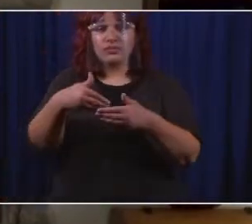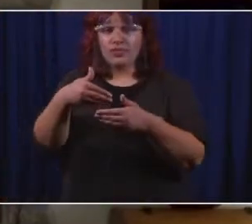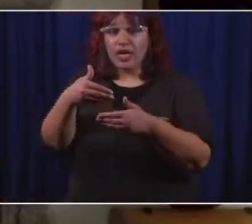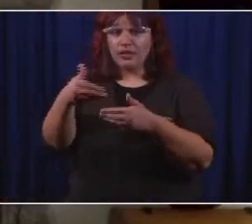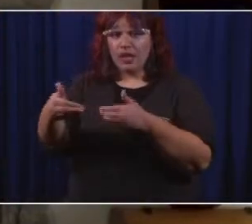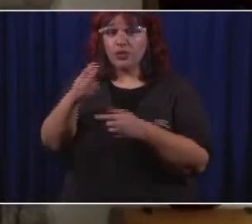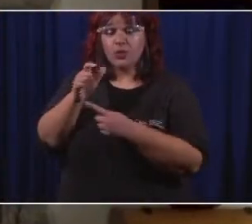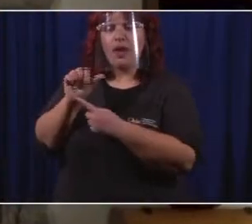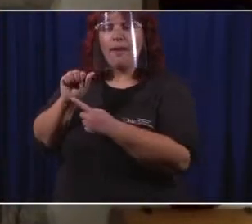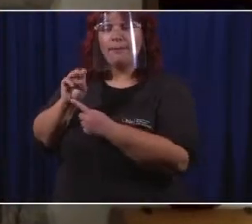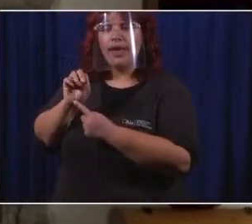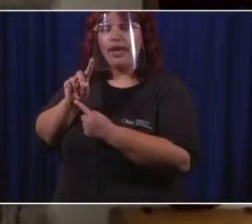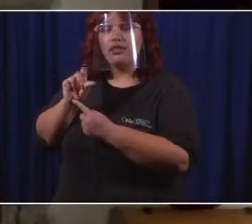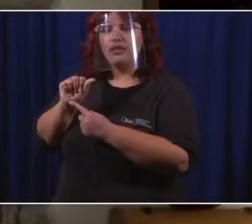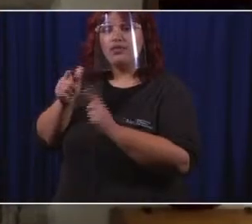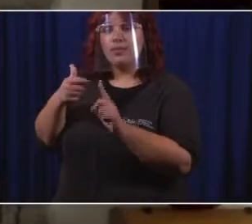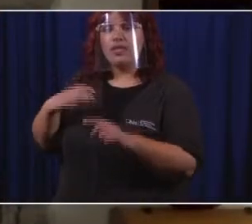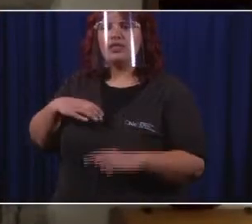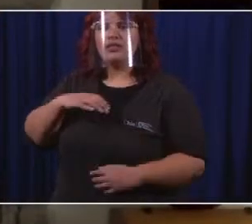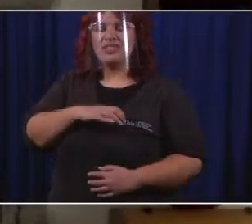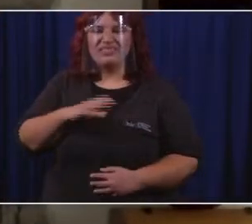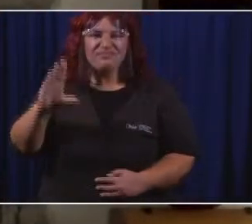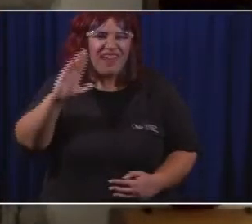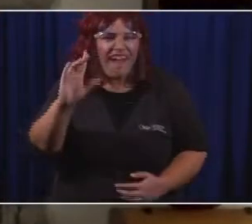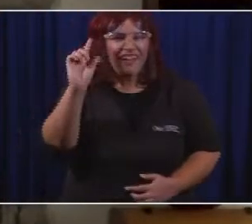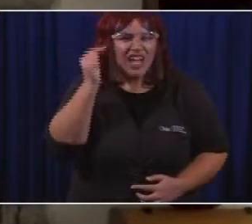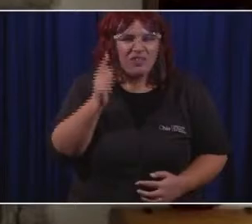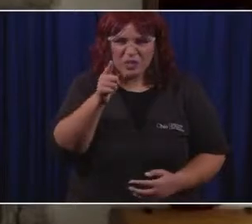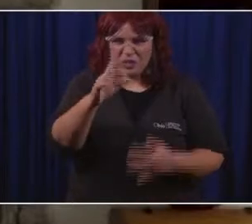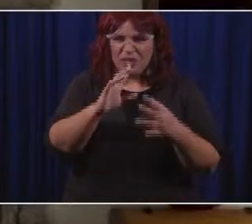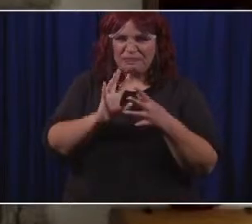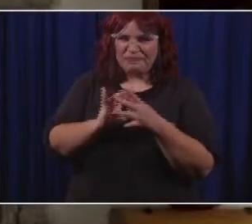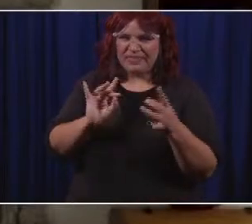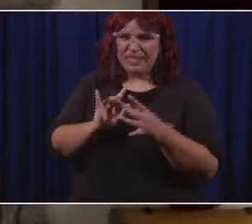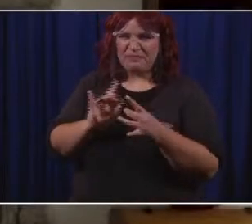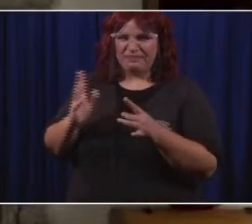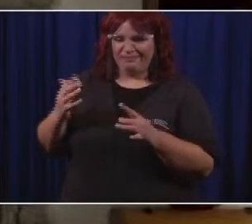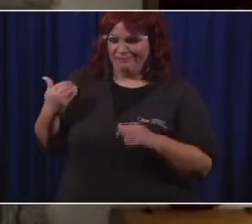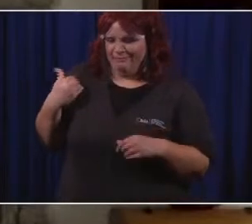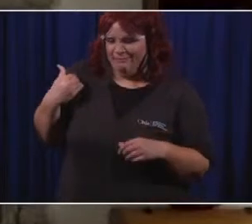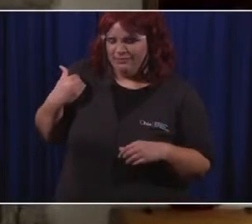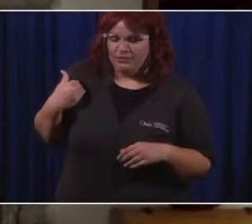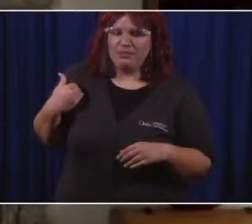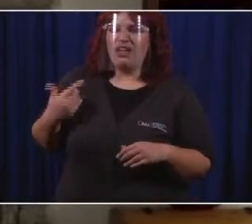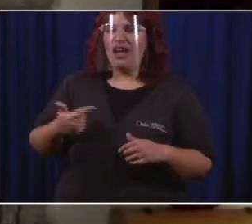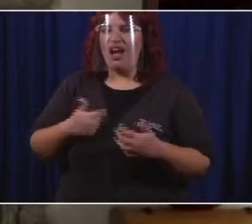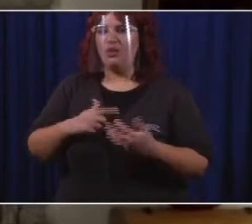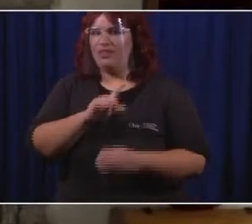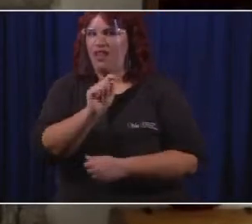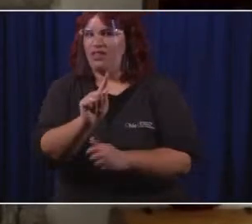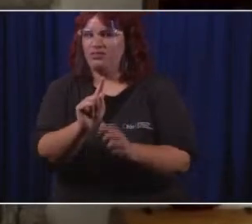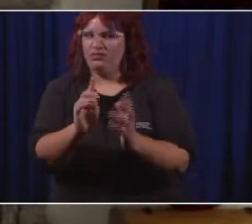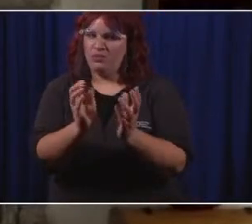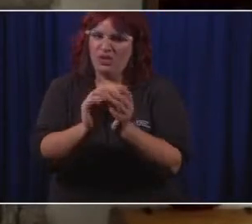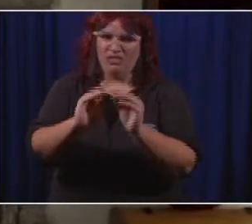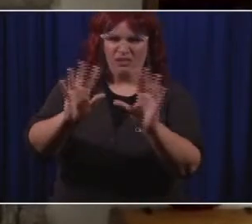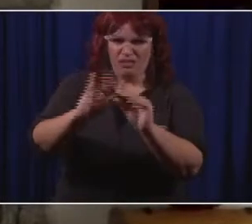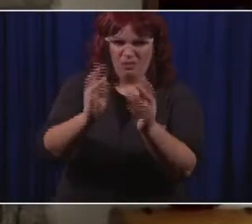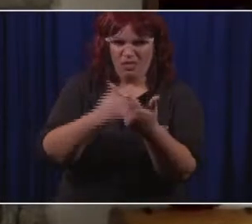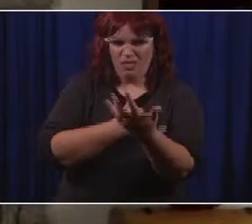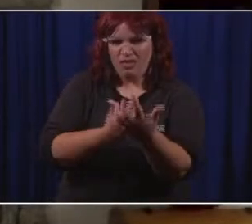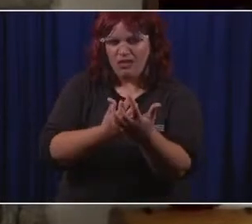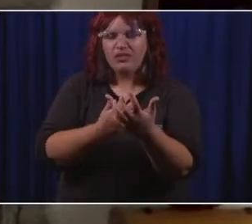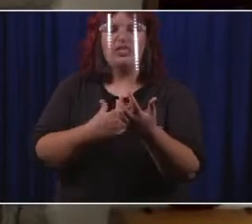Hey, Governor. I know you talked about this a little bit a couple questions ago, but I wanted to clarify something. I know that